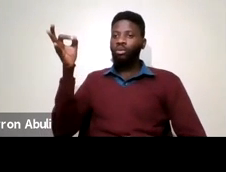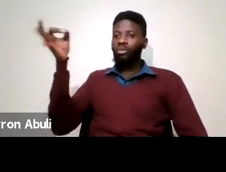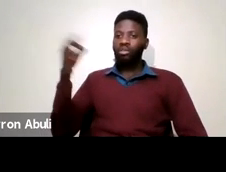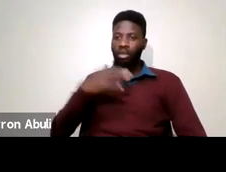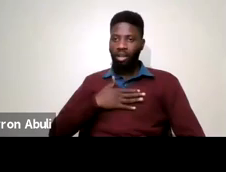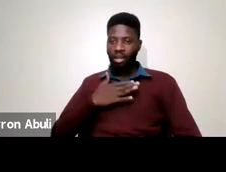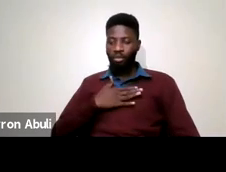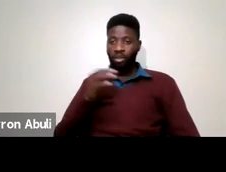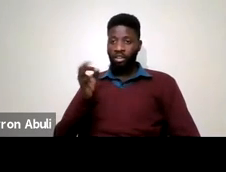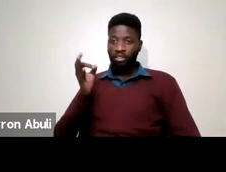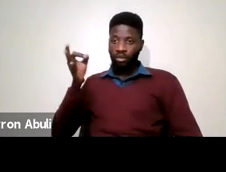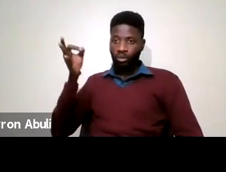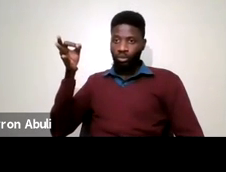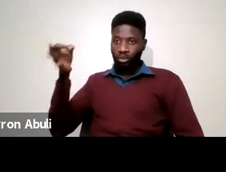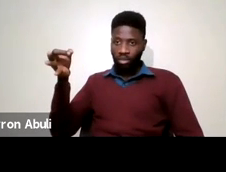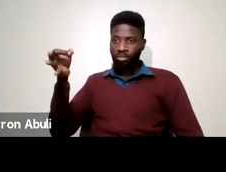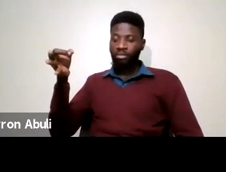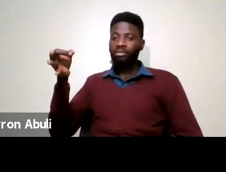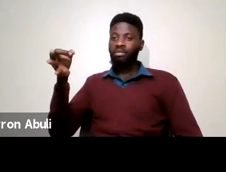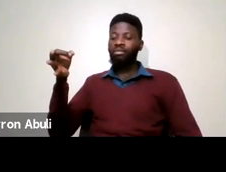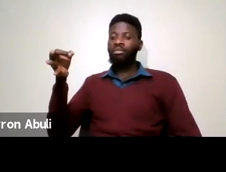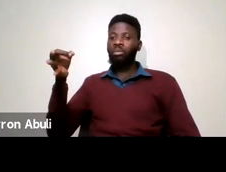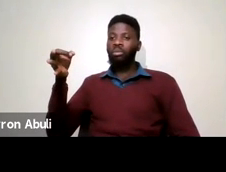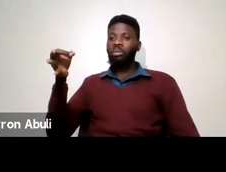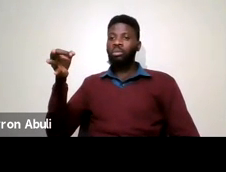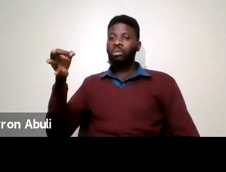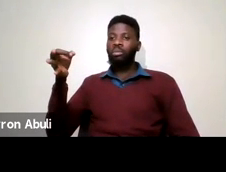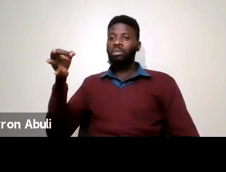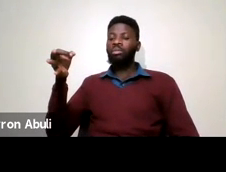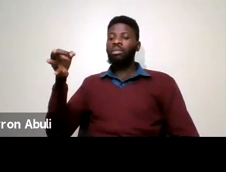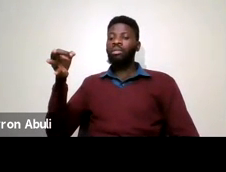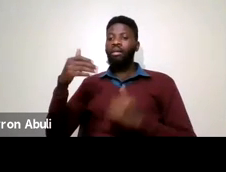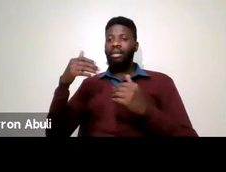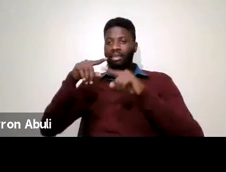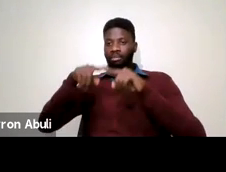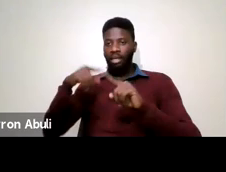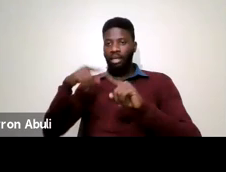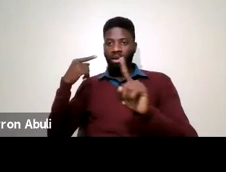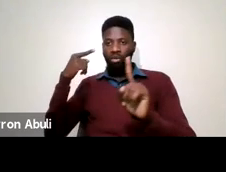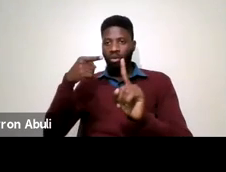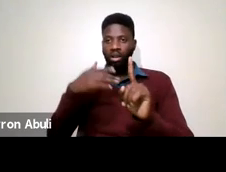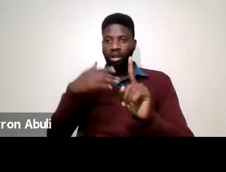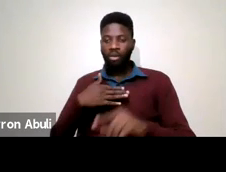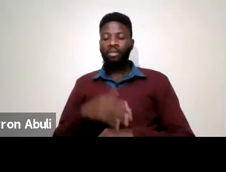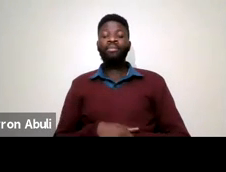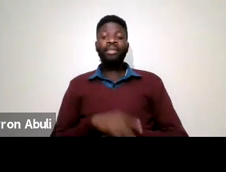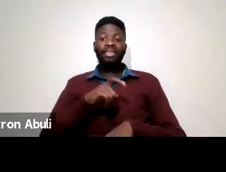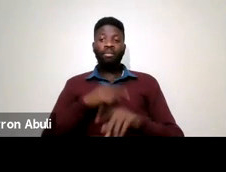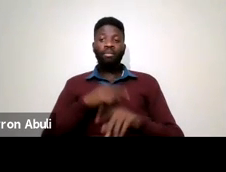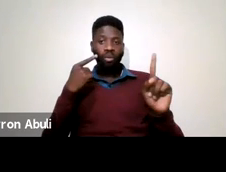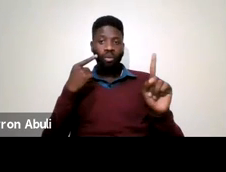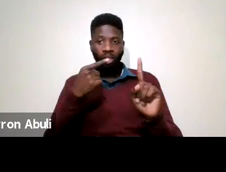in the goals that we have right now. As a goal is reached, you'll definitely be motivated. You'll find